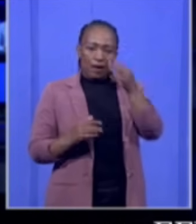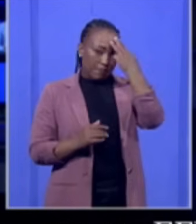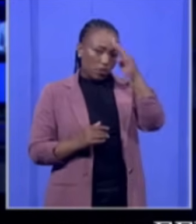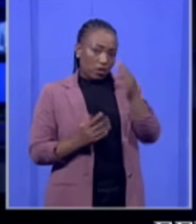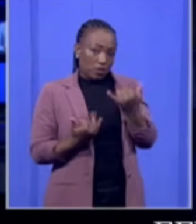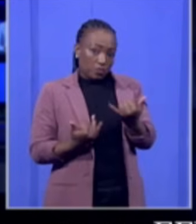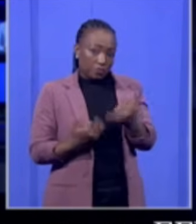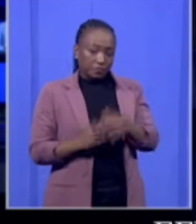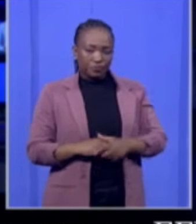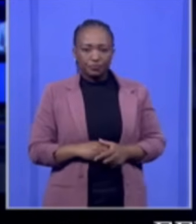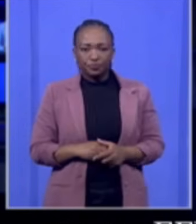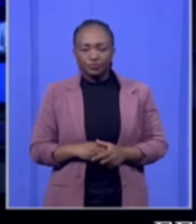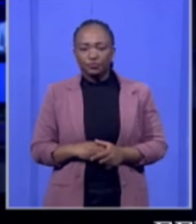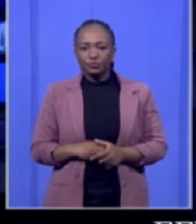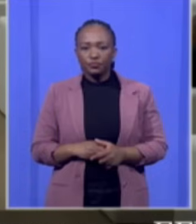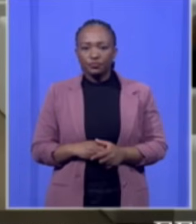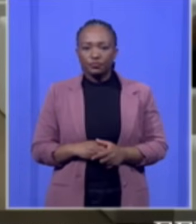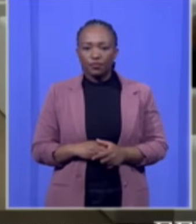jeno.